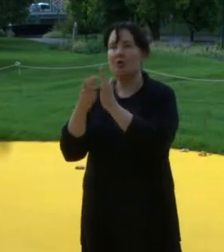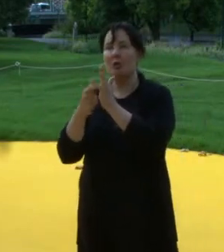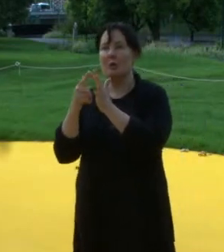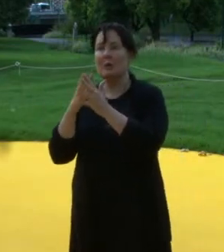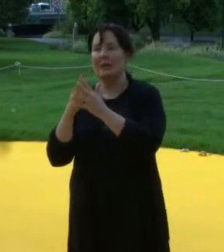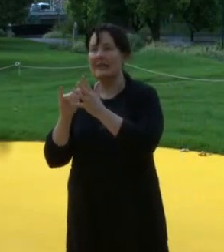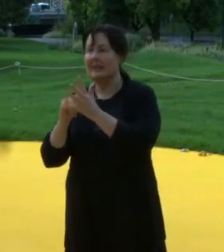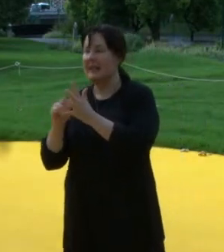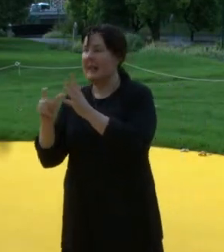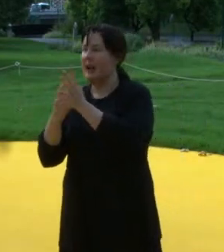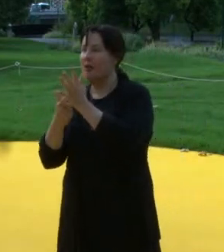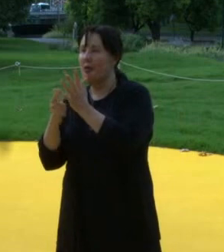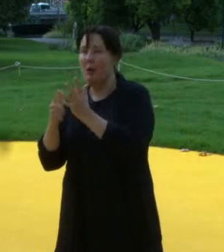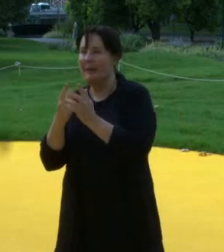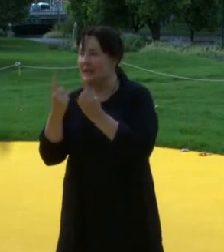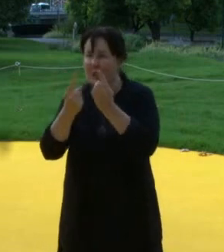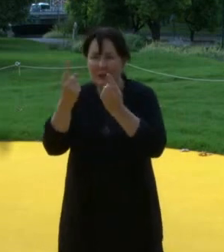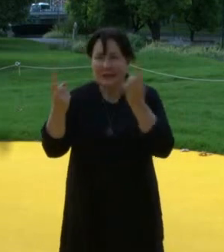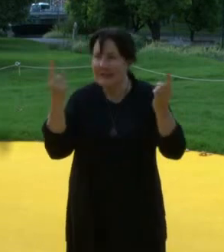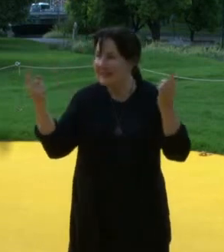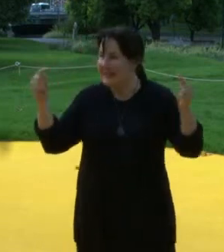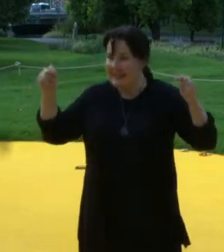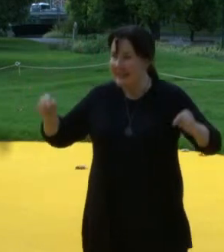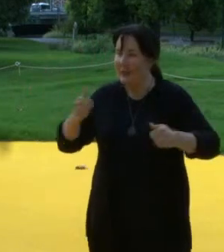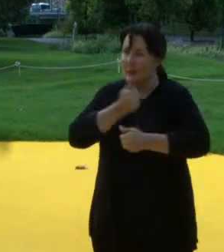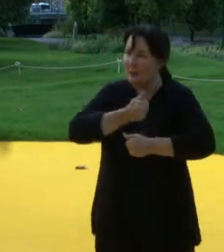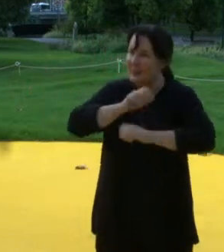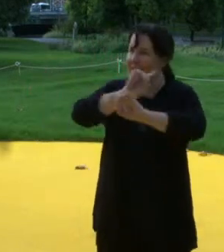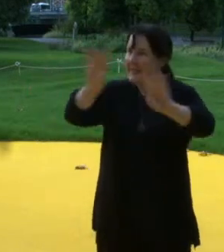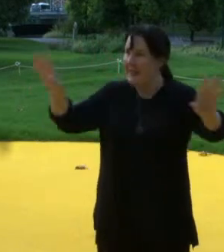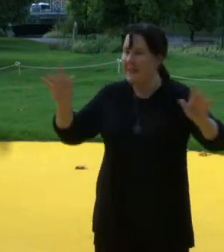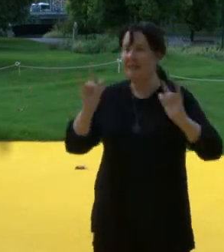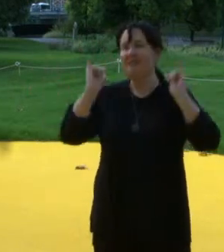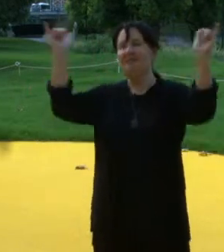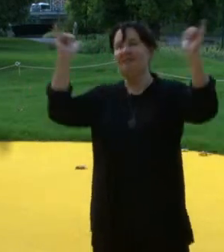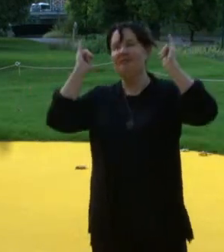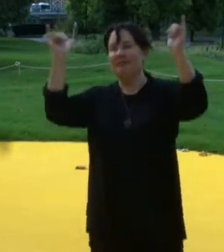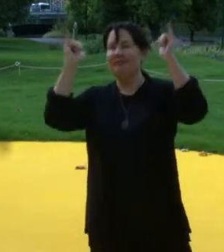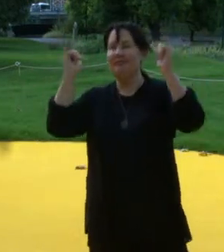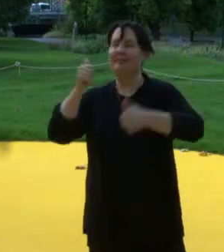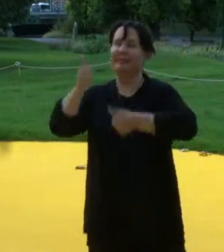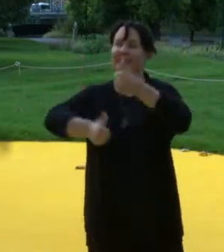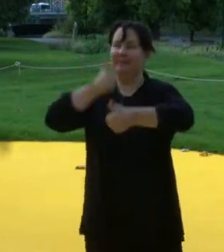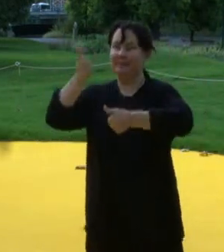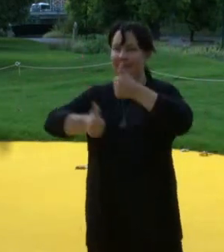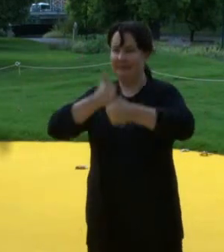being who could be here. Go, enjoy yourself. Let's get this party started. Well done.